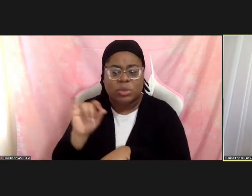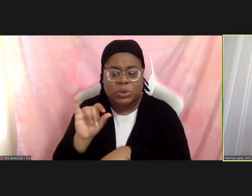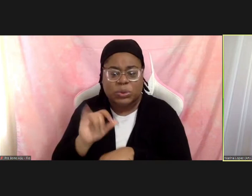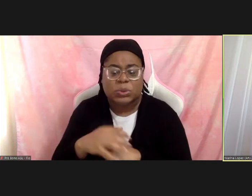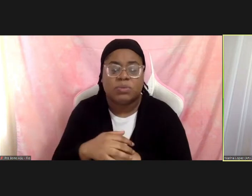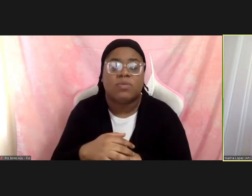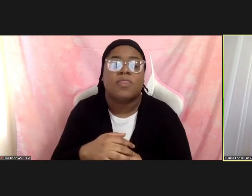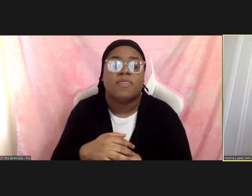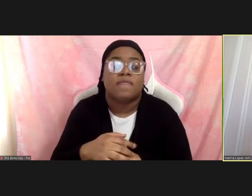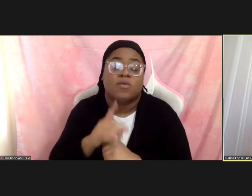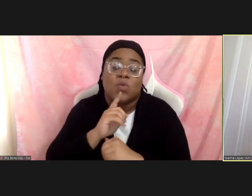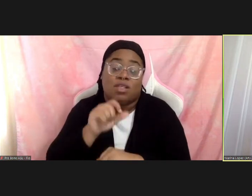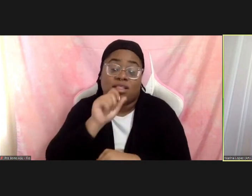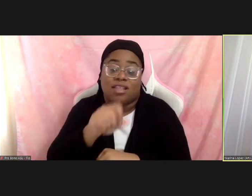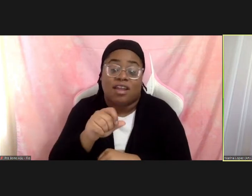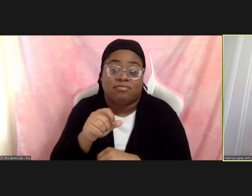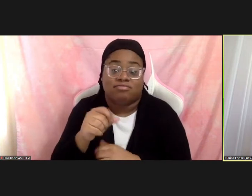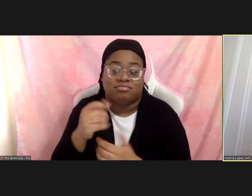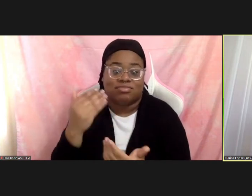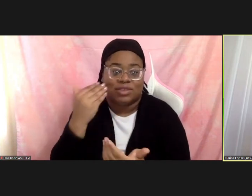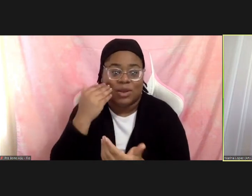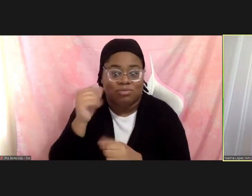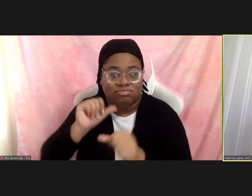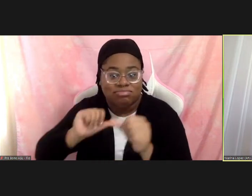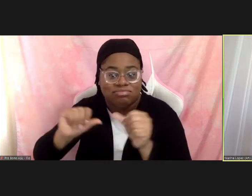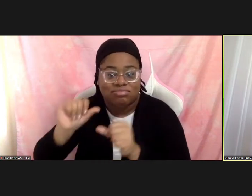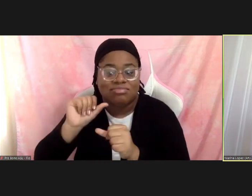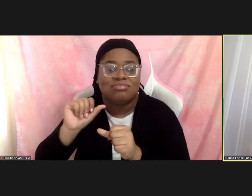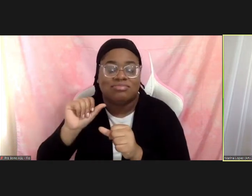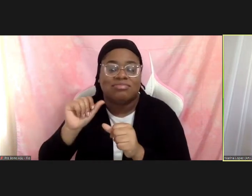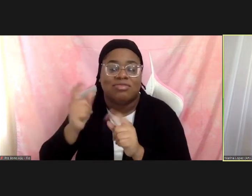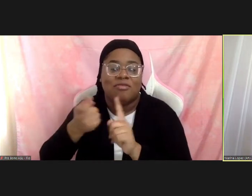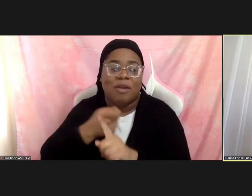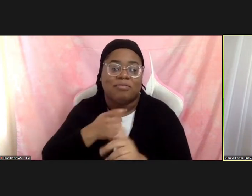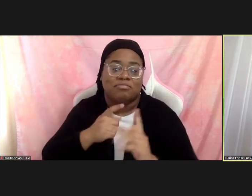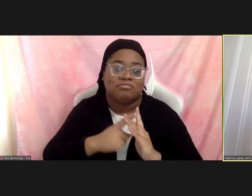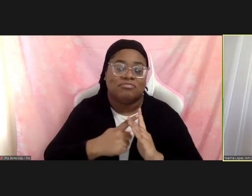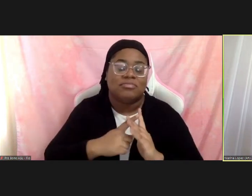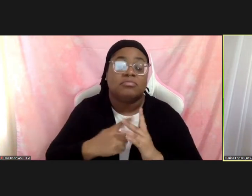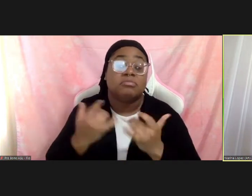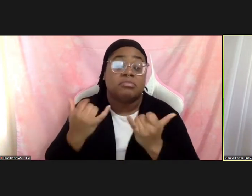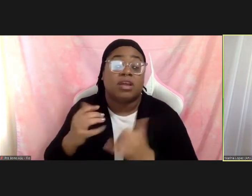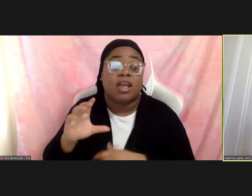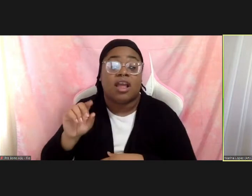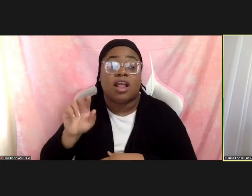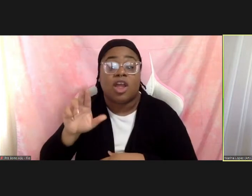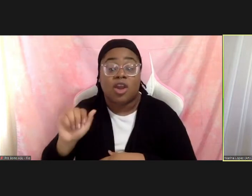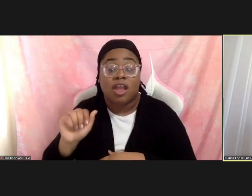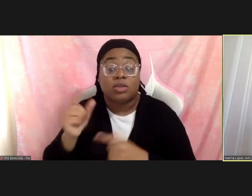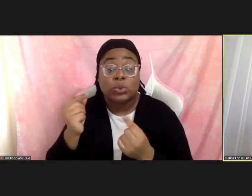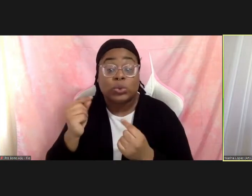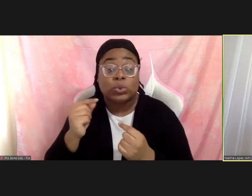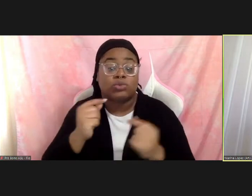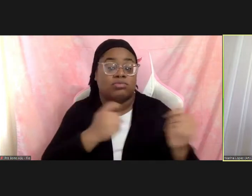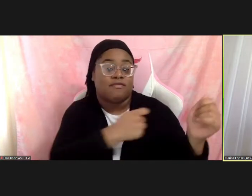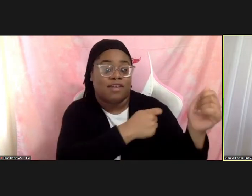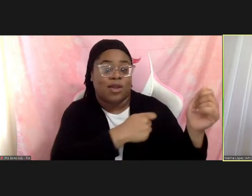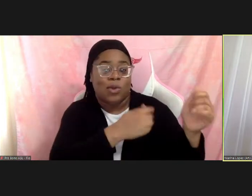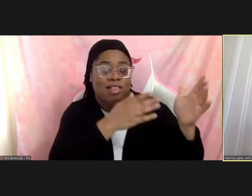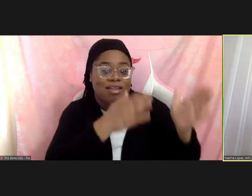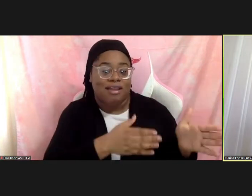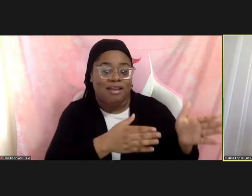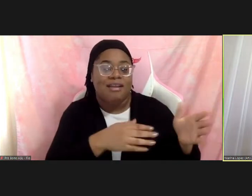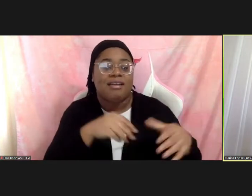having the chance to get to know her since we first met. So Clara plays viola in the Chicago Symphony